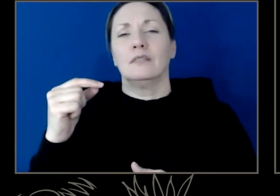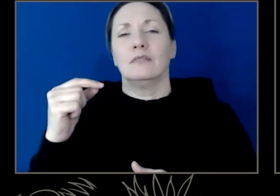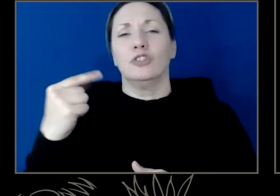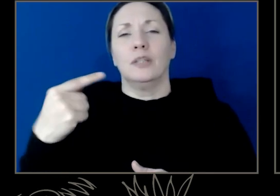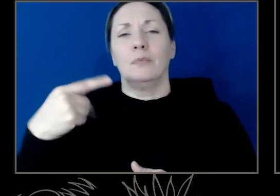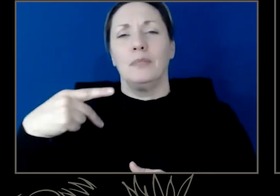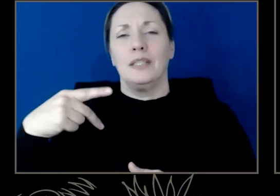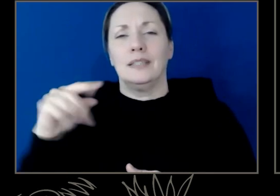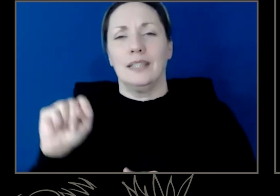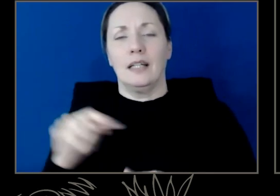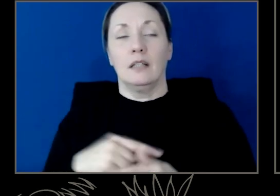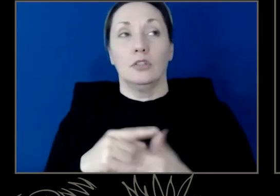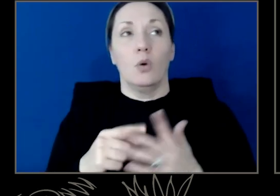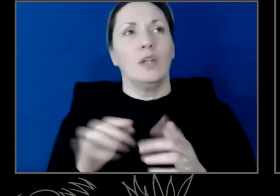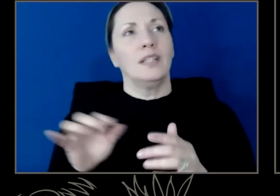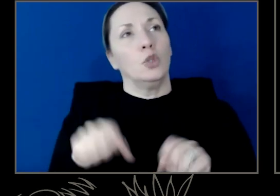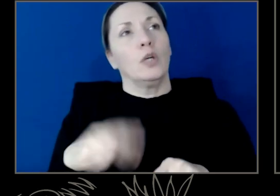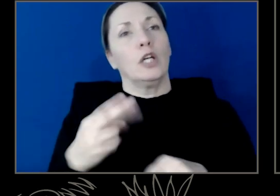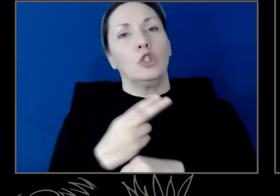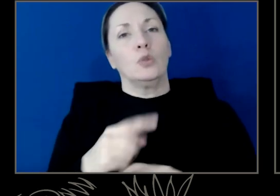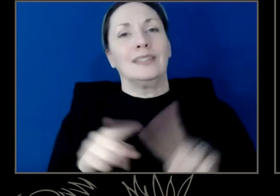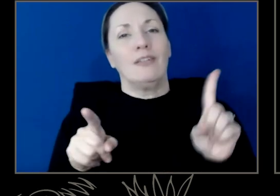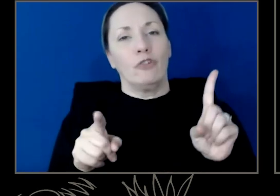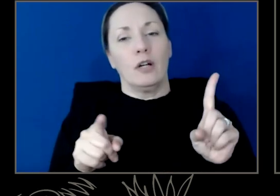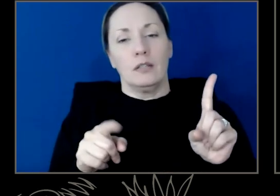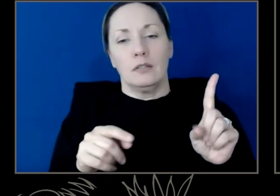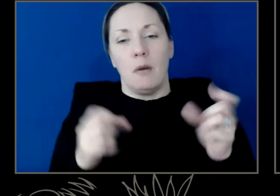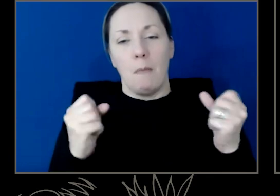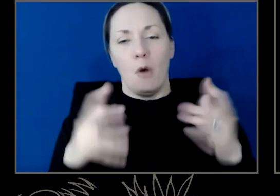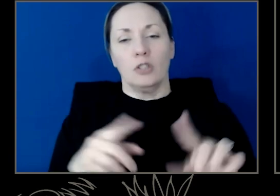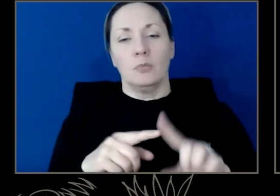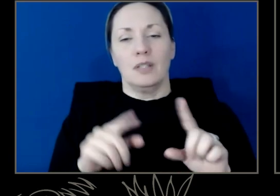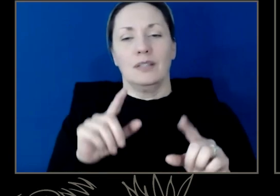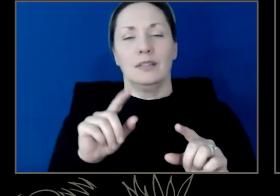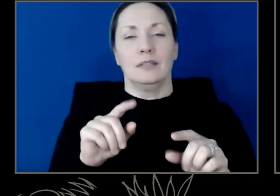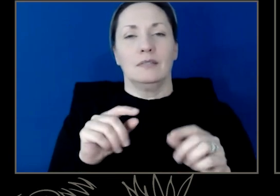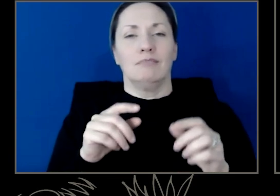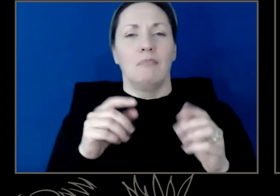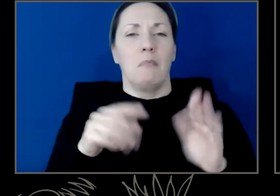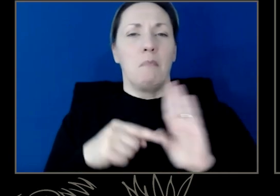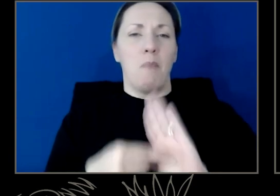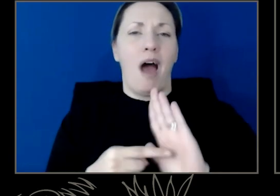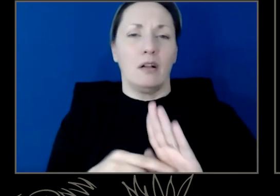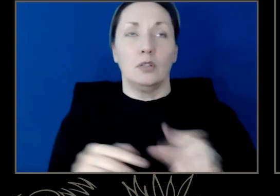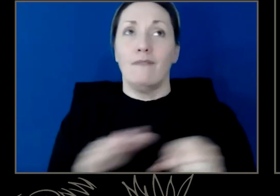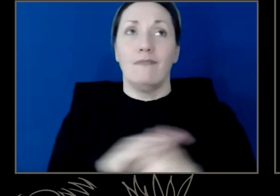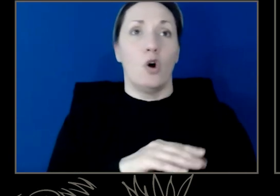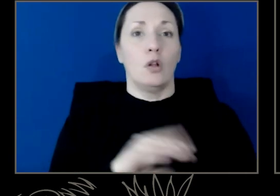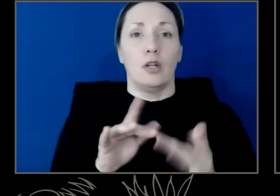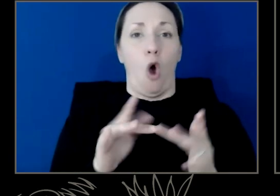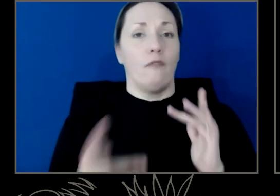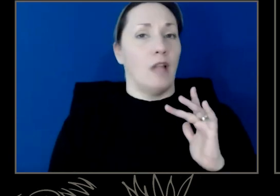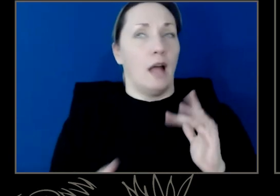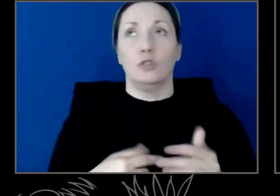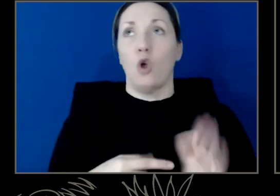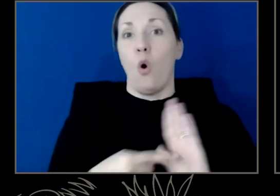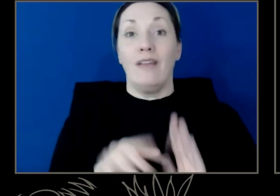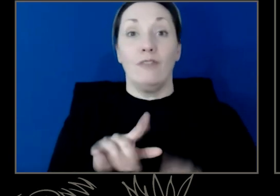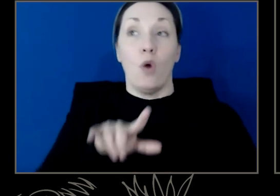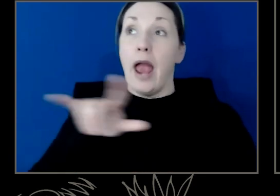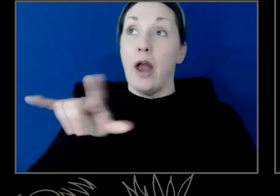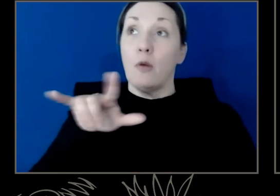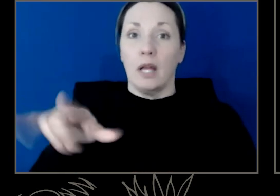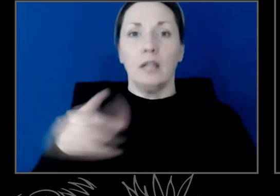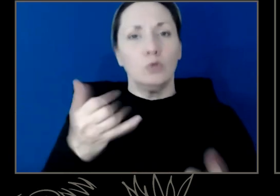can use multiple different models, and it works fully offline. So if you're like on an airplane, you can browse